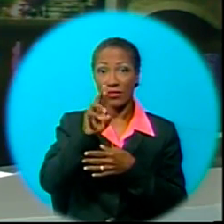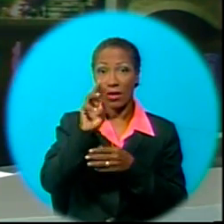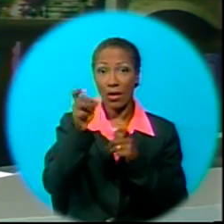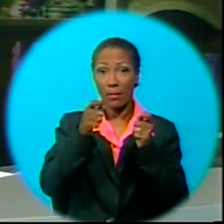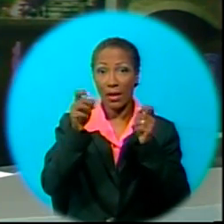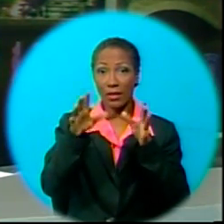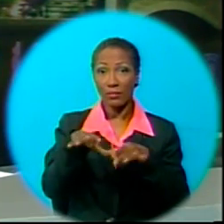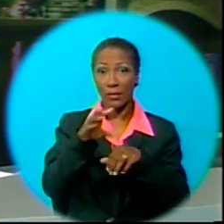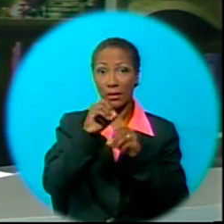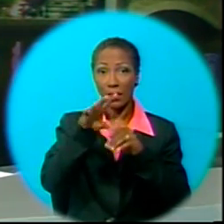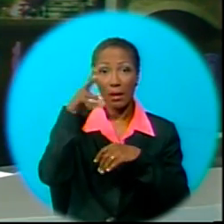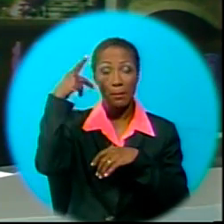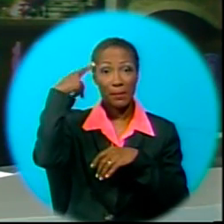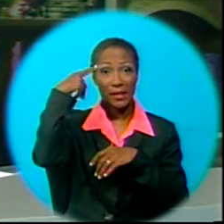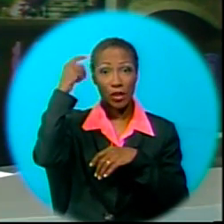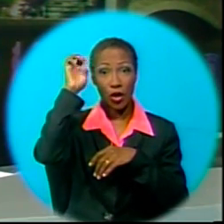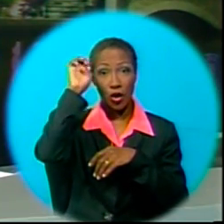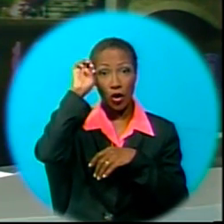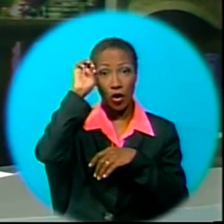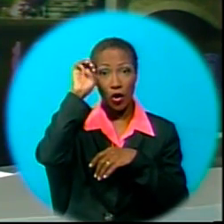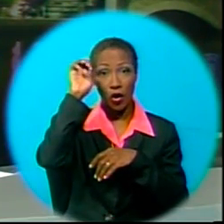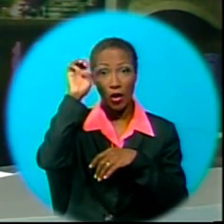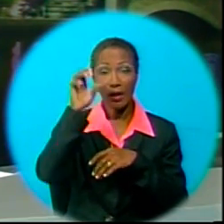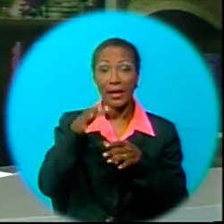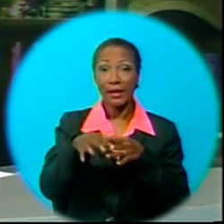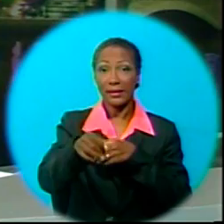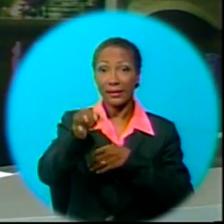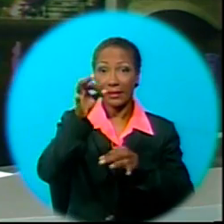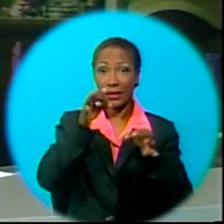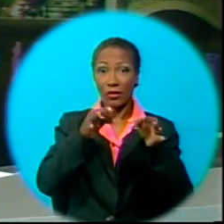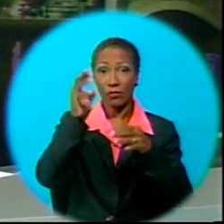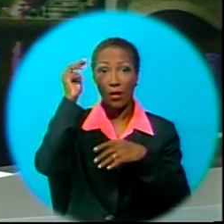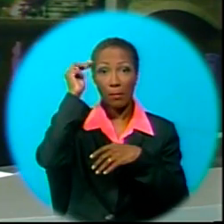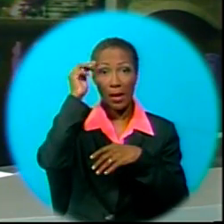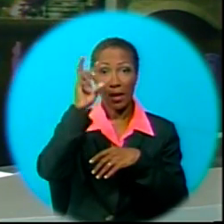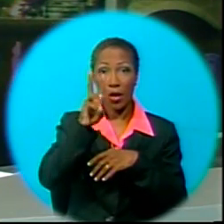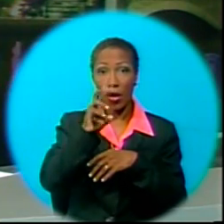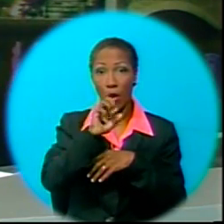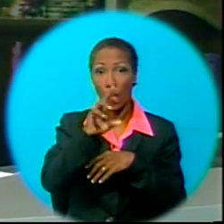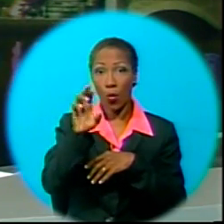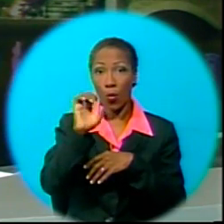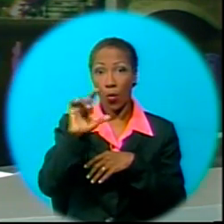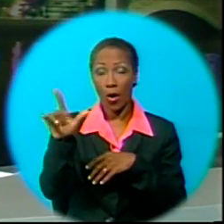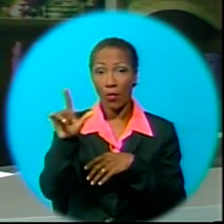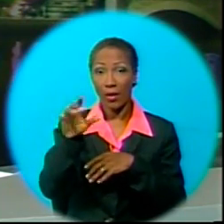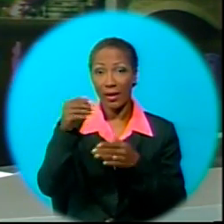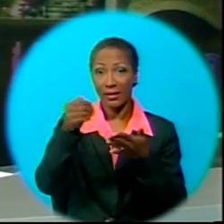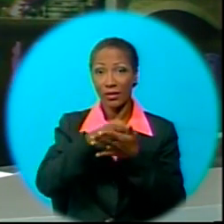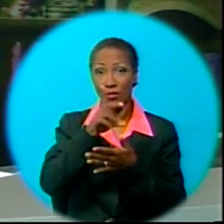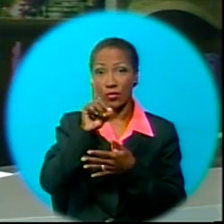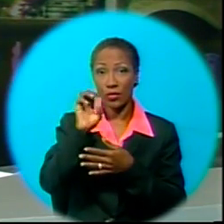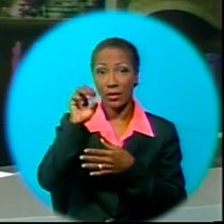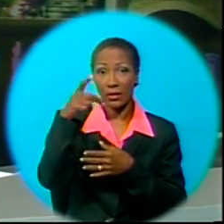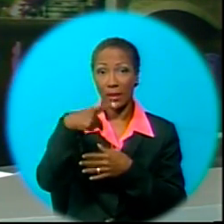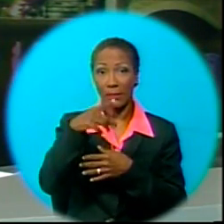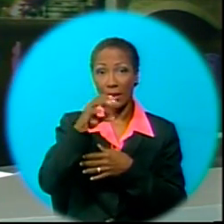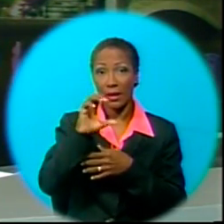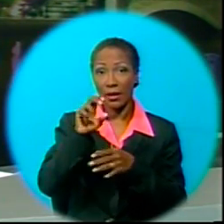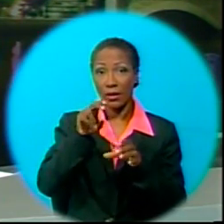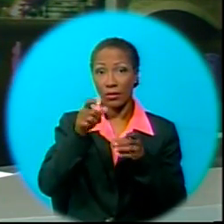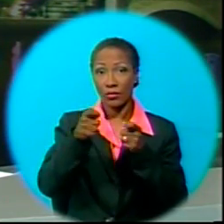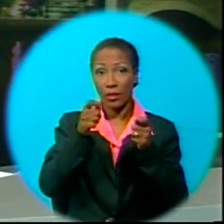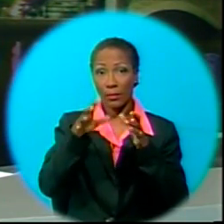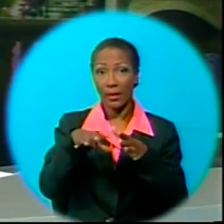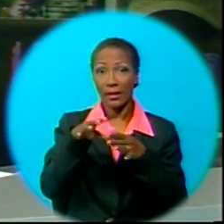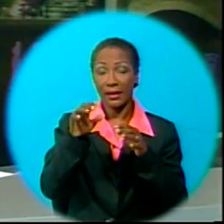been appointed chairman, taking over from Michael Worrell, who has resigned. The new deputy chairman is attorney at law Tracy M.